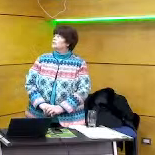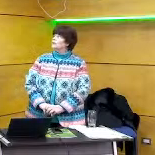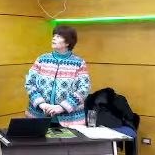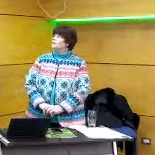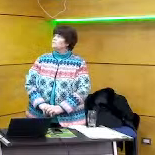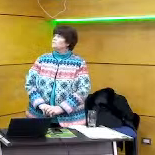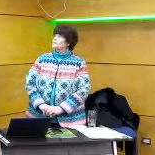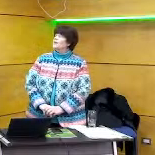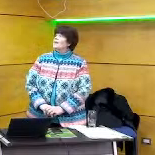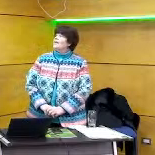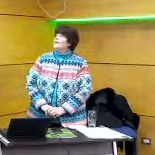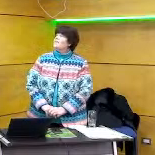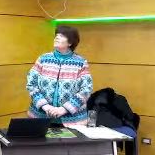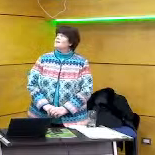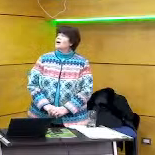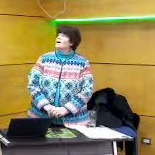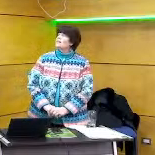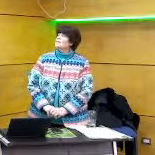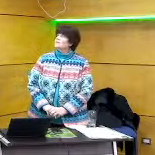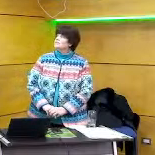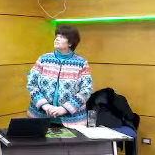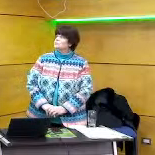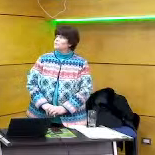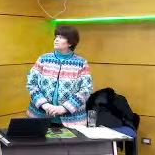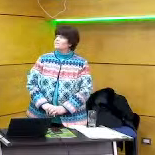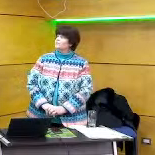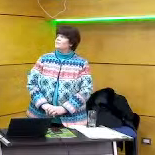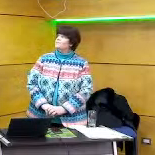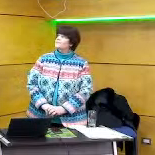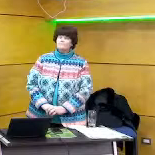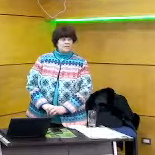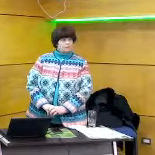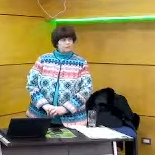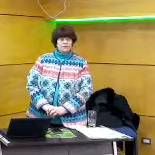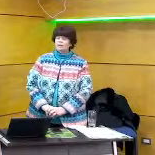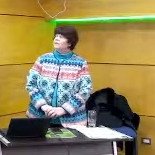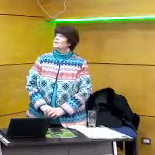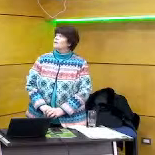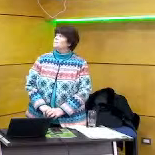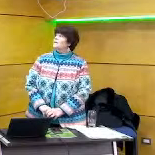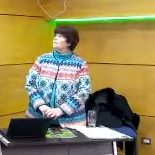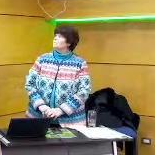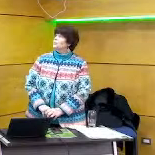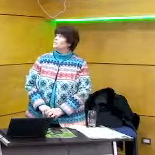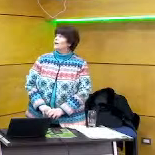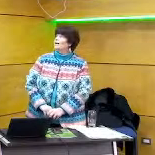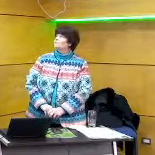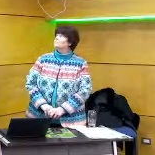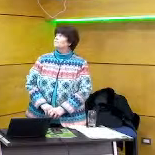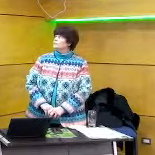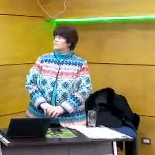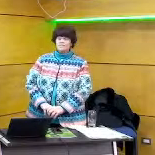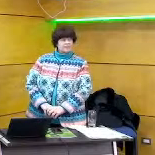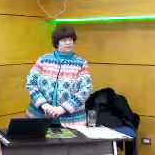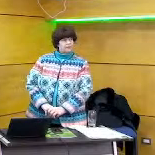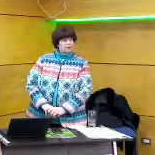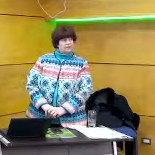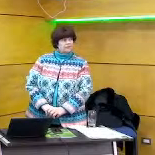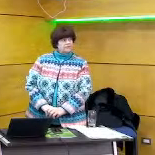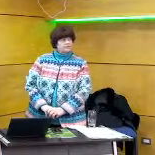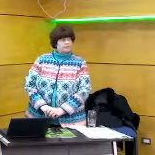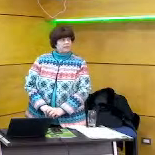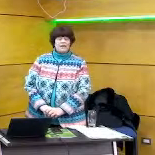in Chicureo. And on the 27th of September, coming up, we will have the 1st and